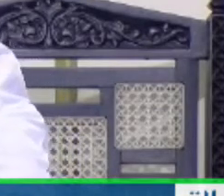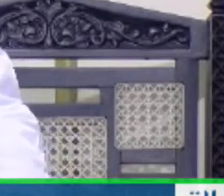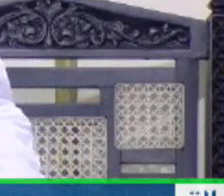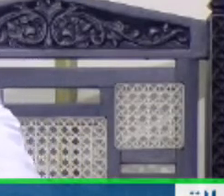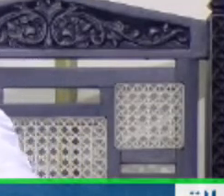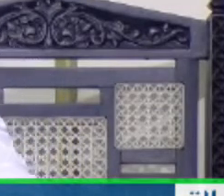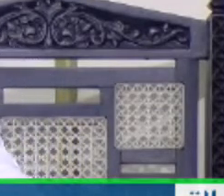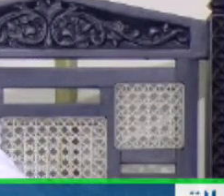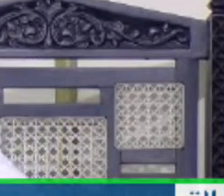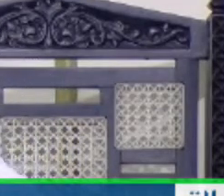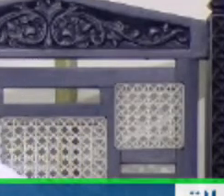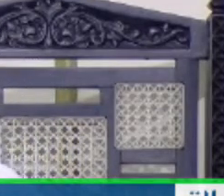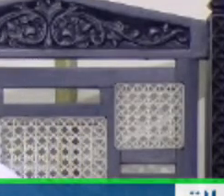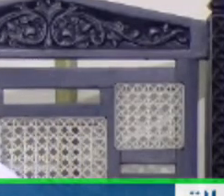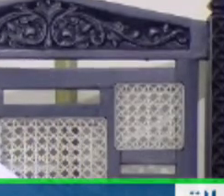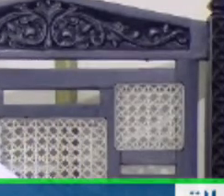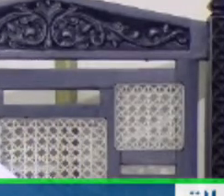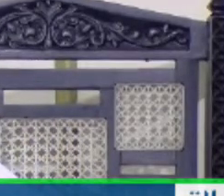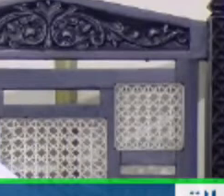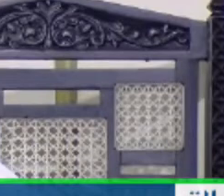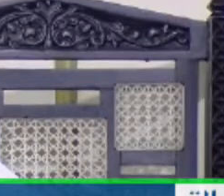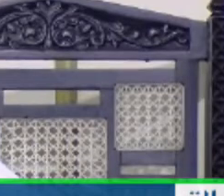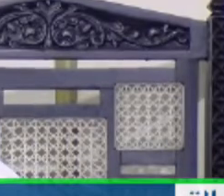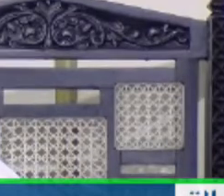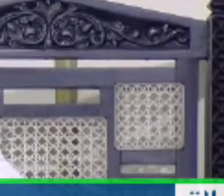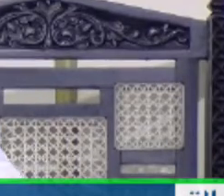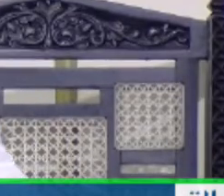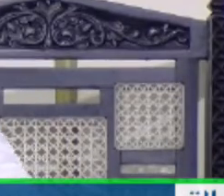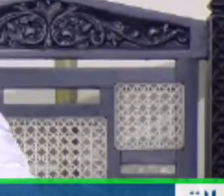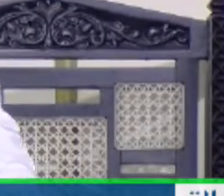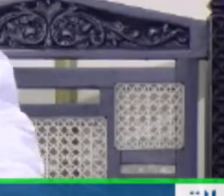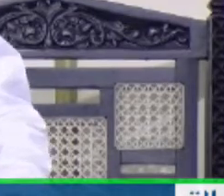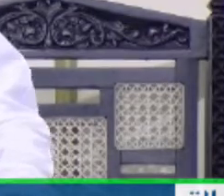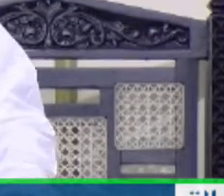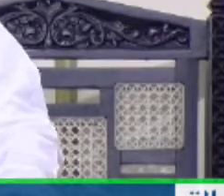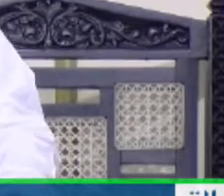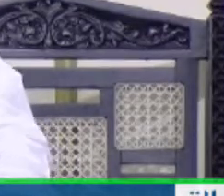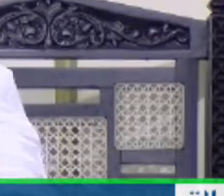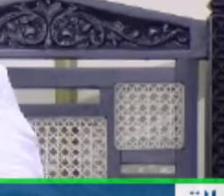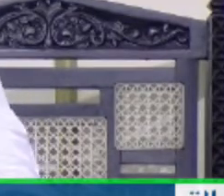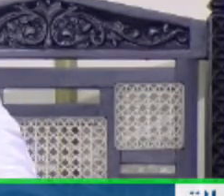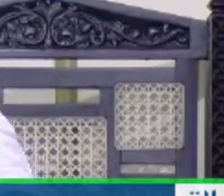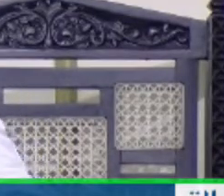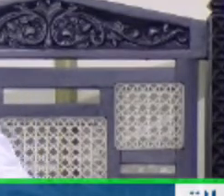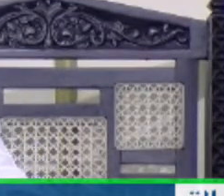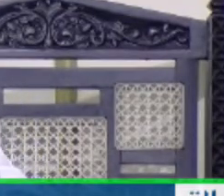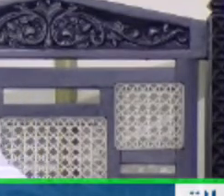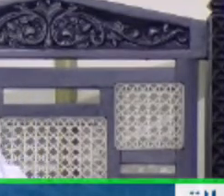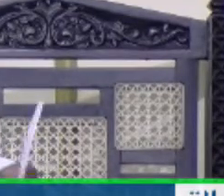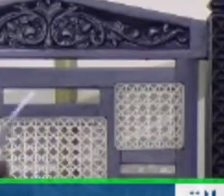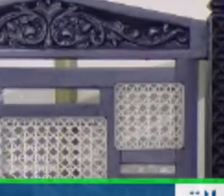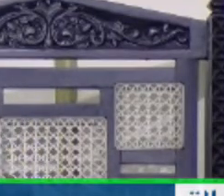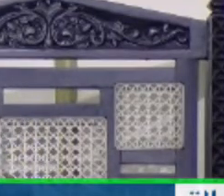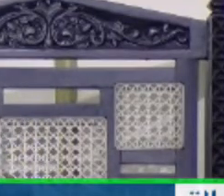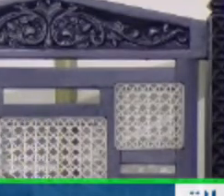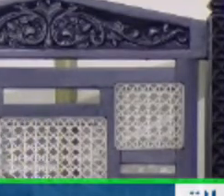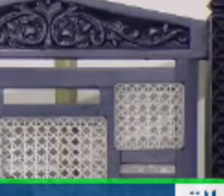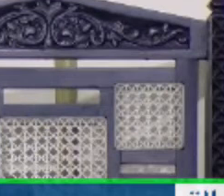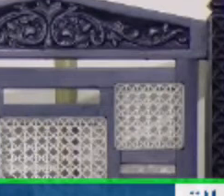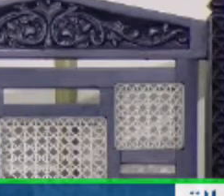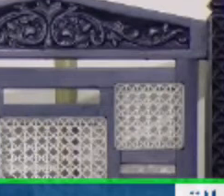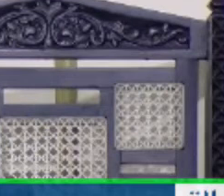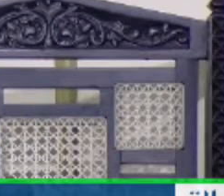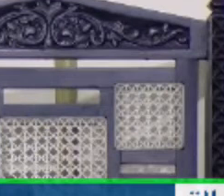Name yourselves, choose for yourselves, choose for your children the names of the